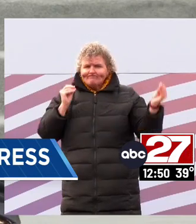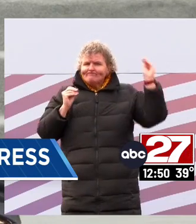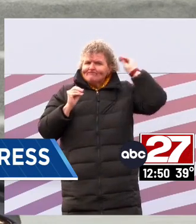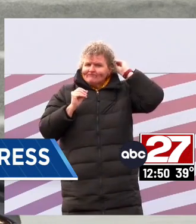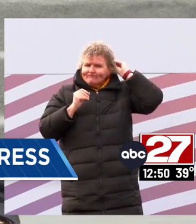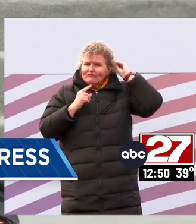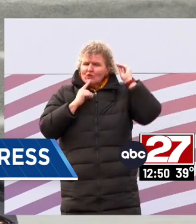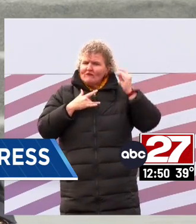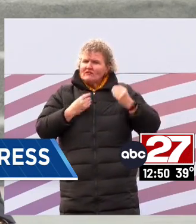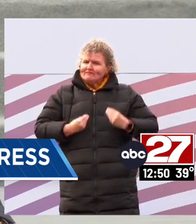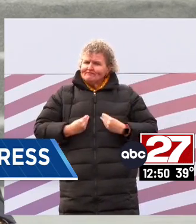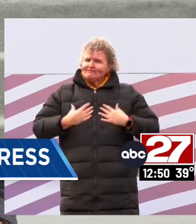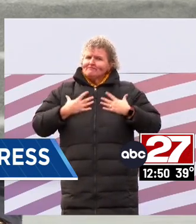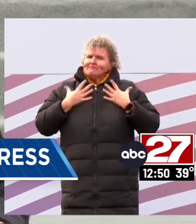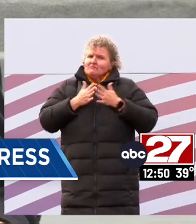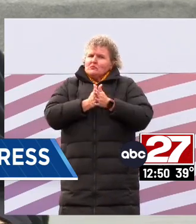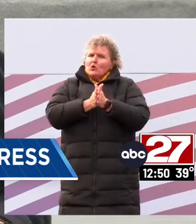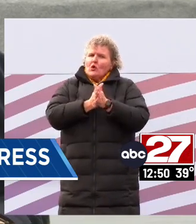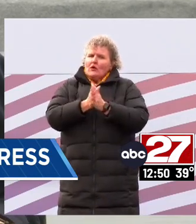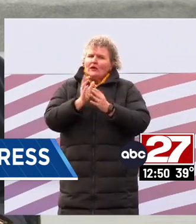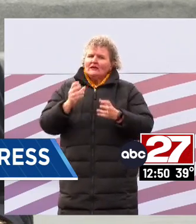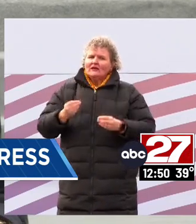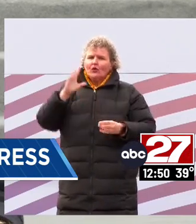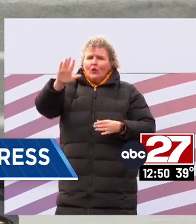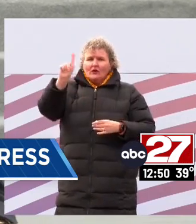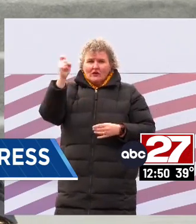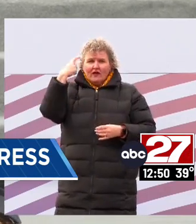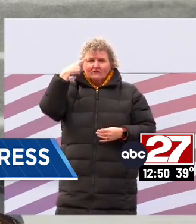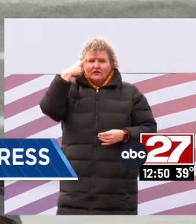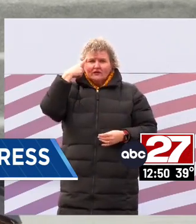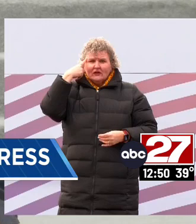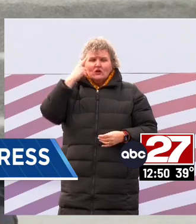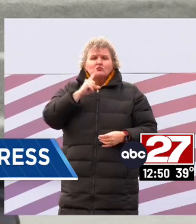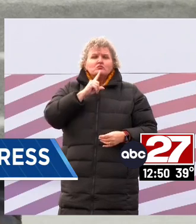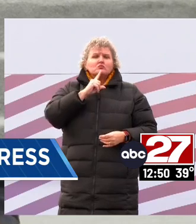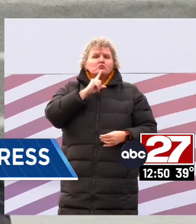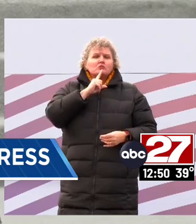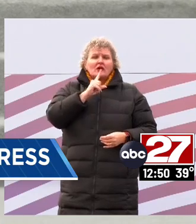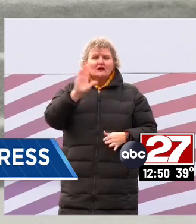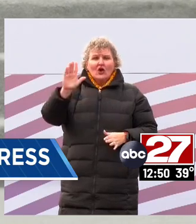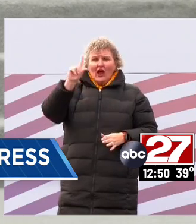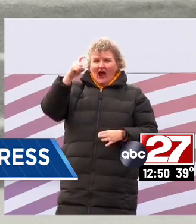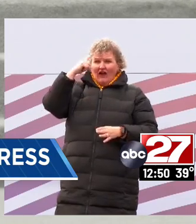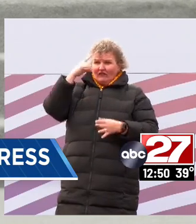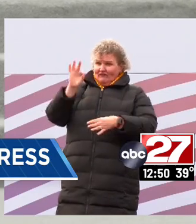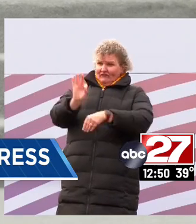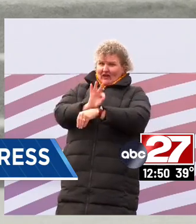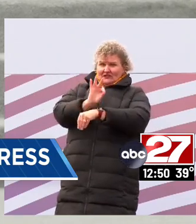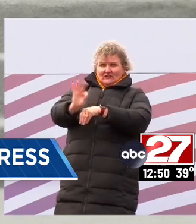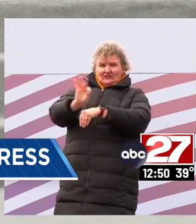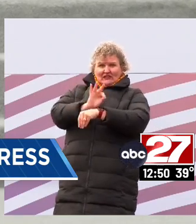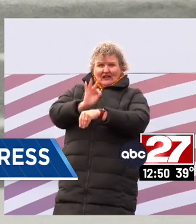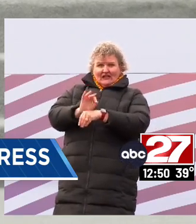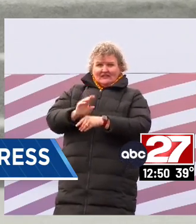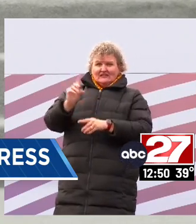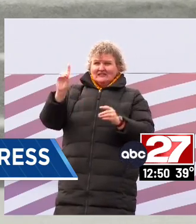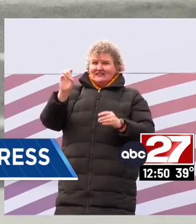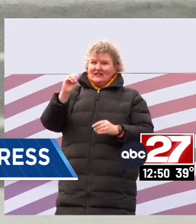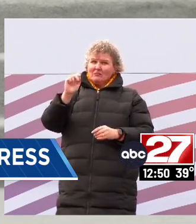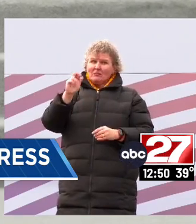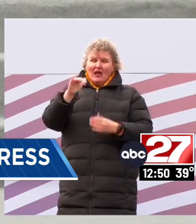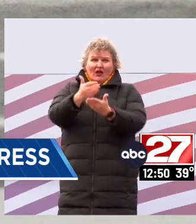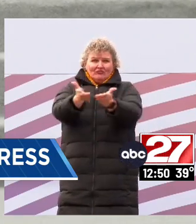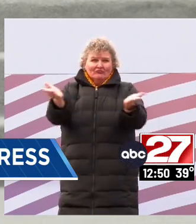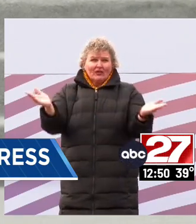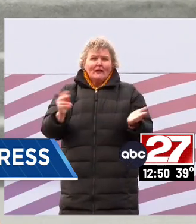governor. Because ultimately, in a functioning democracy, it is your voices who should be heard in